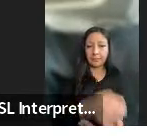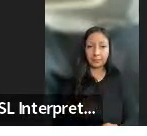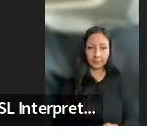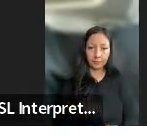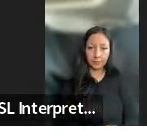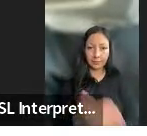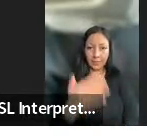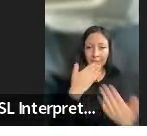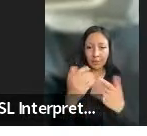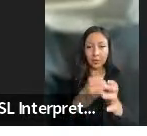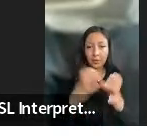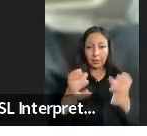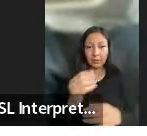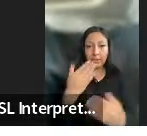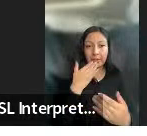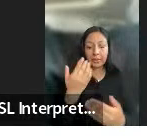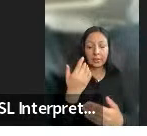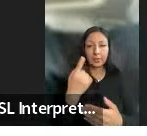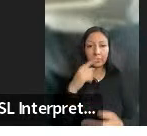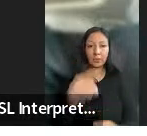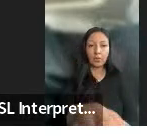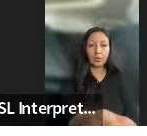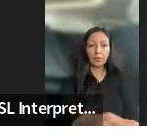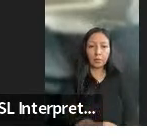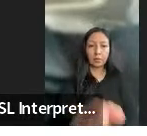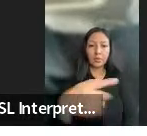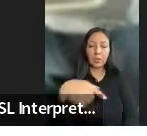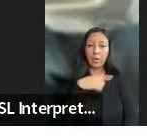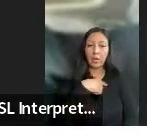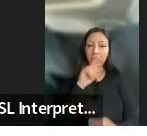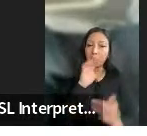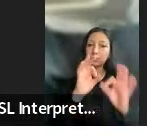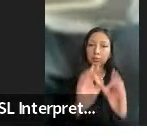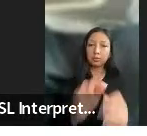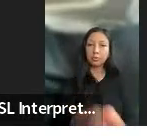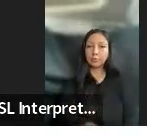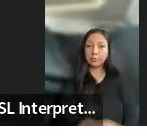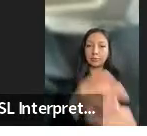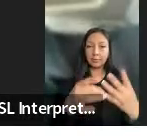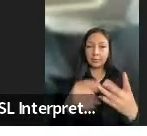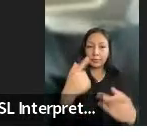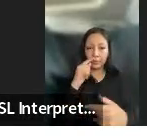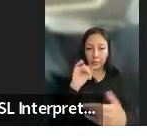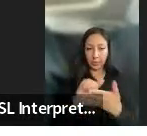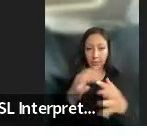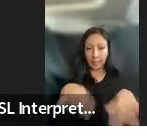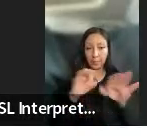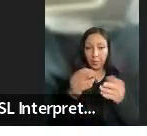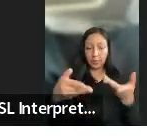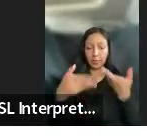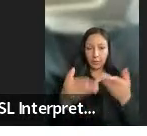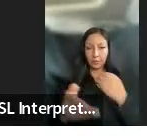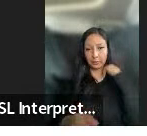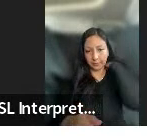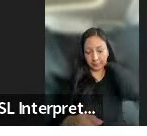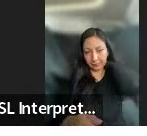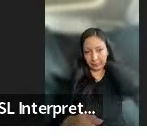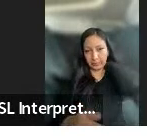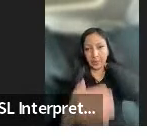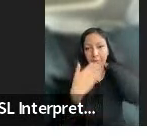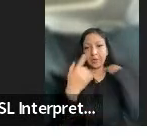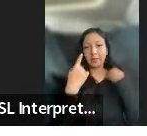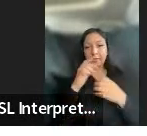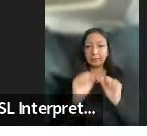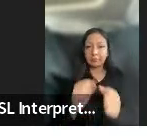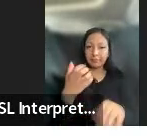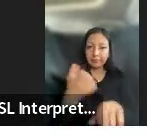Thank you so much. And thank you, Nihilus, for all those incredible details of this important proposal. Thank you for taking the